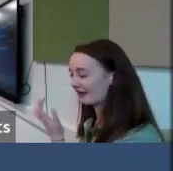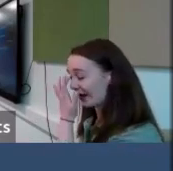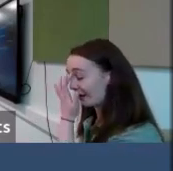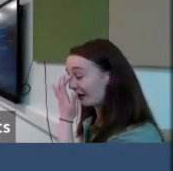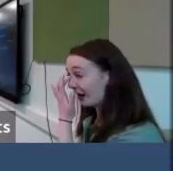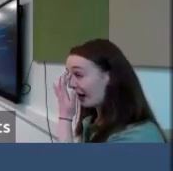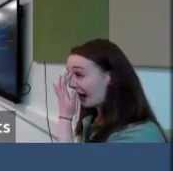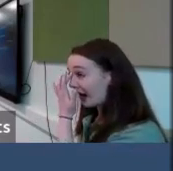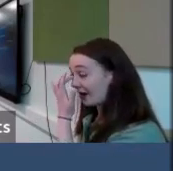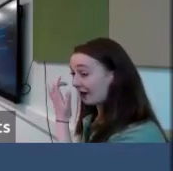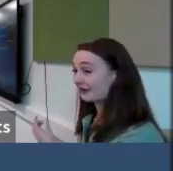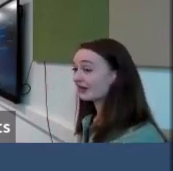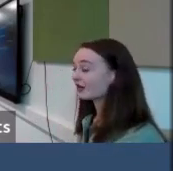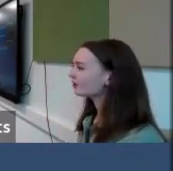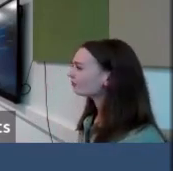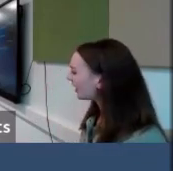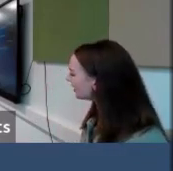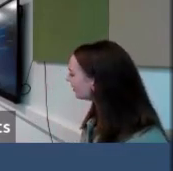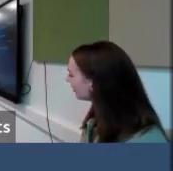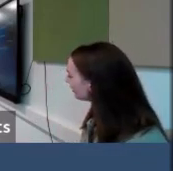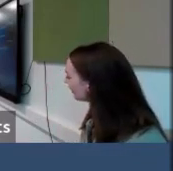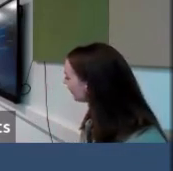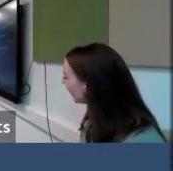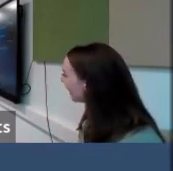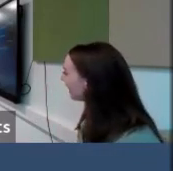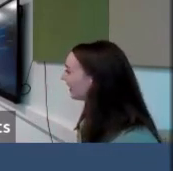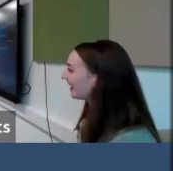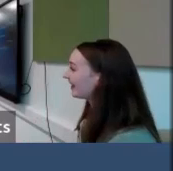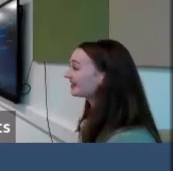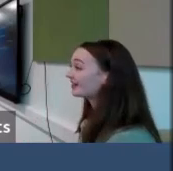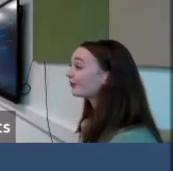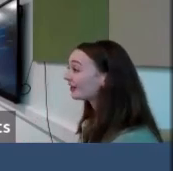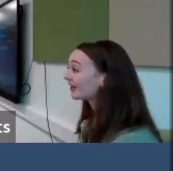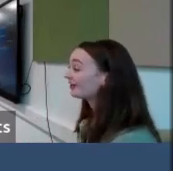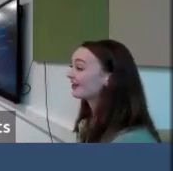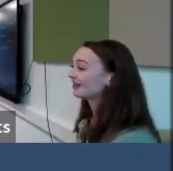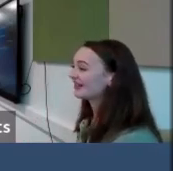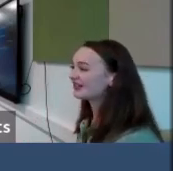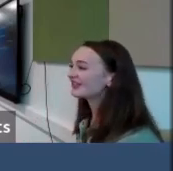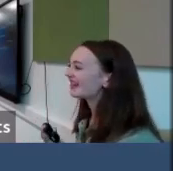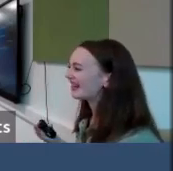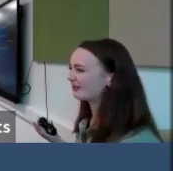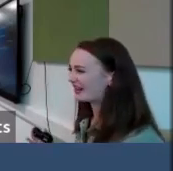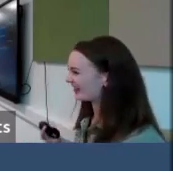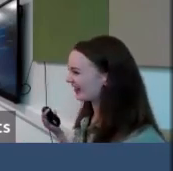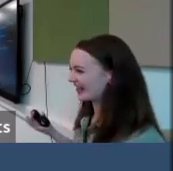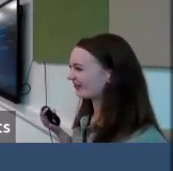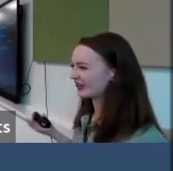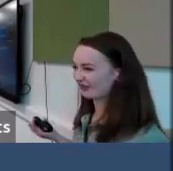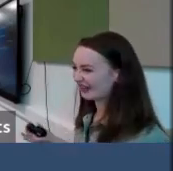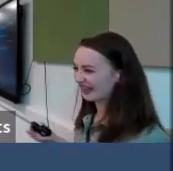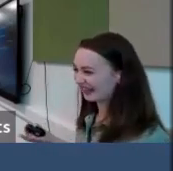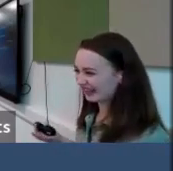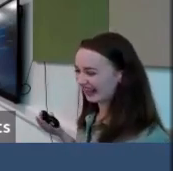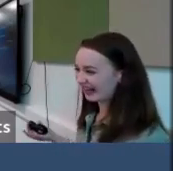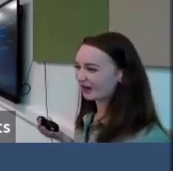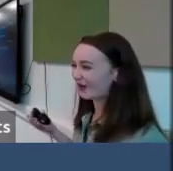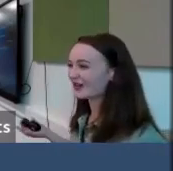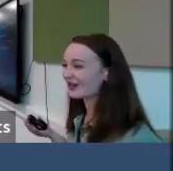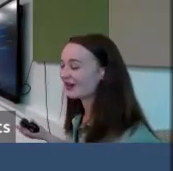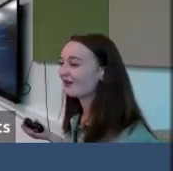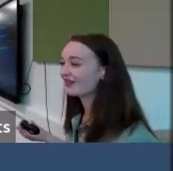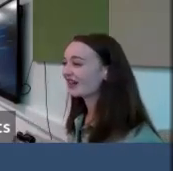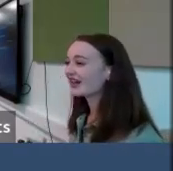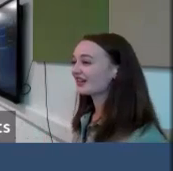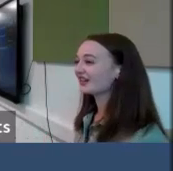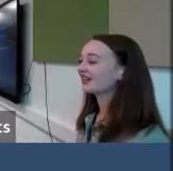God, here we go. And he goes, "Why do you use the chair?" And I said, "Chronic illness." And I just said it in a way that, doesn't really